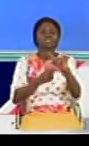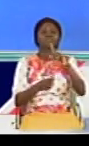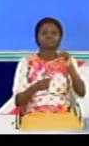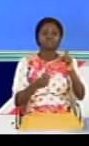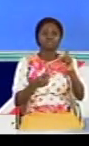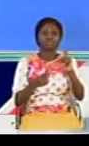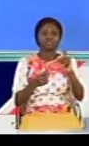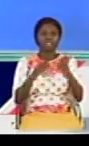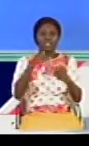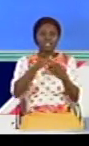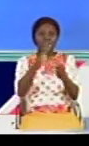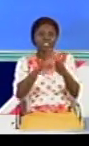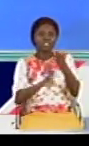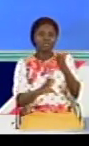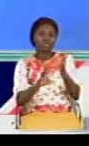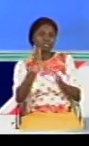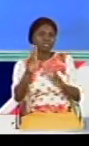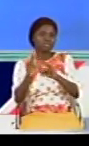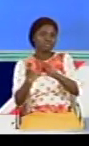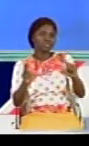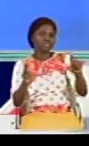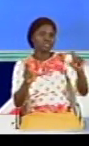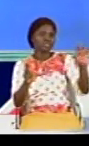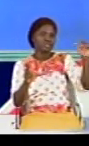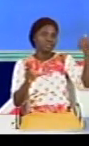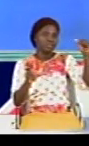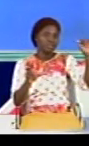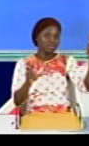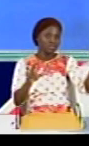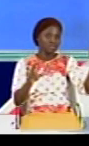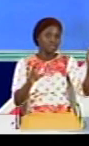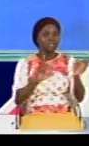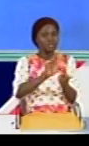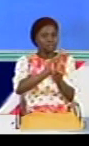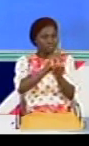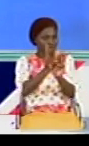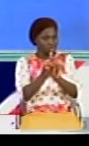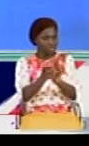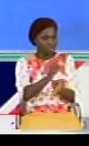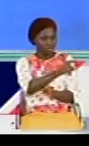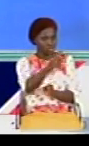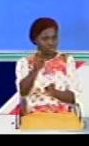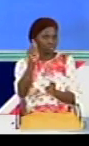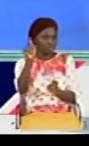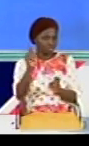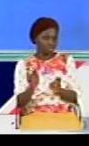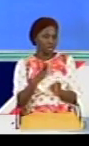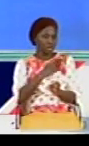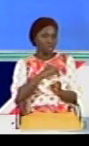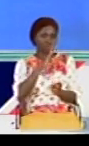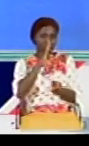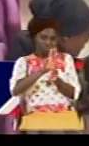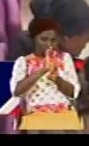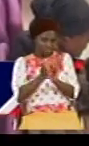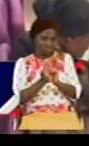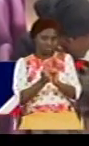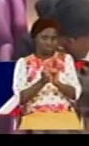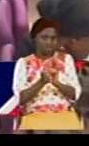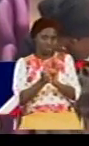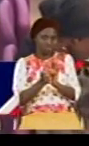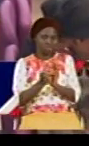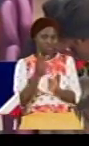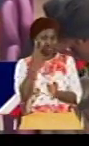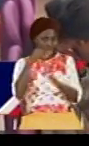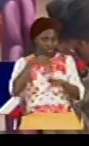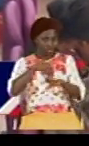Acts chapter 3, verse 19. Repent ye therefore and be converted. Look at this. That your